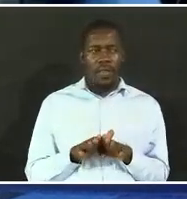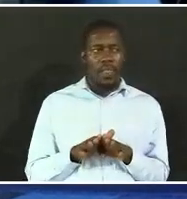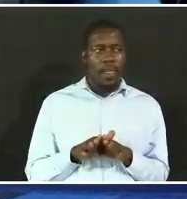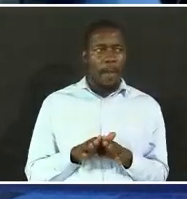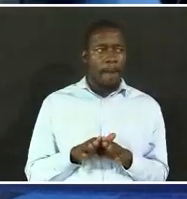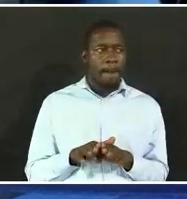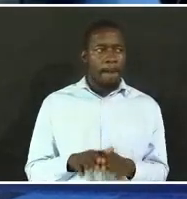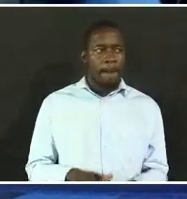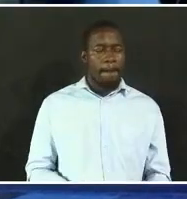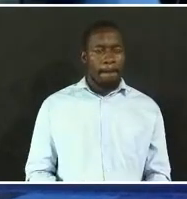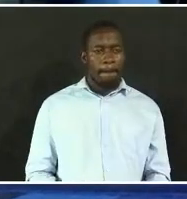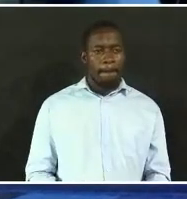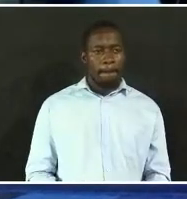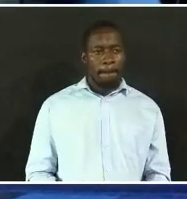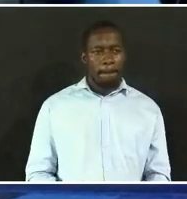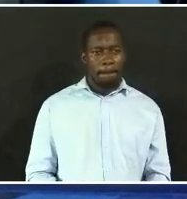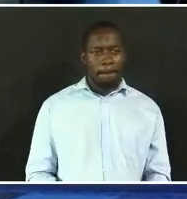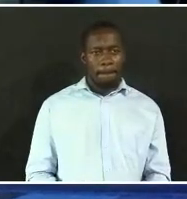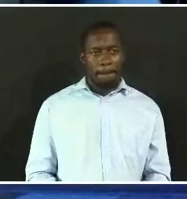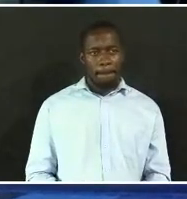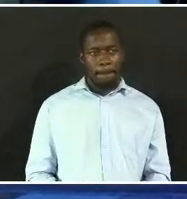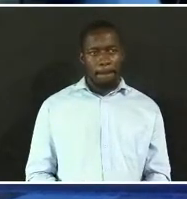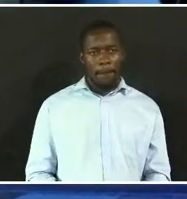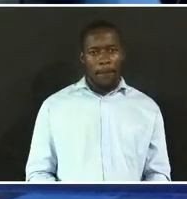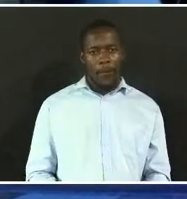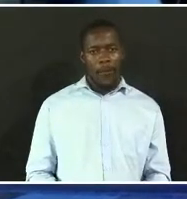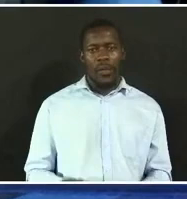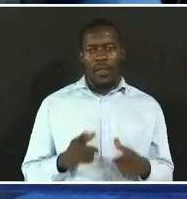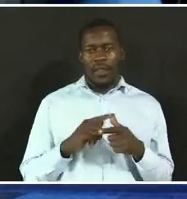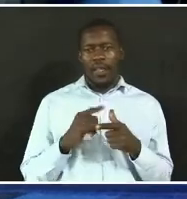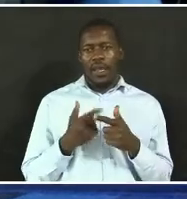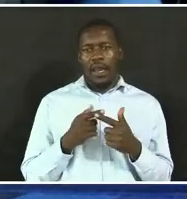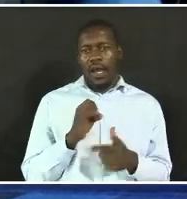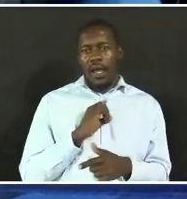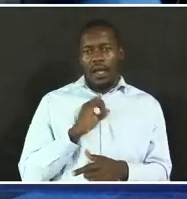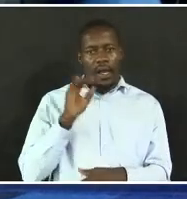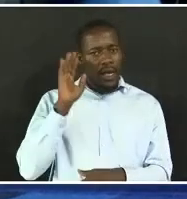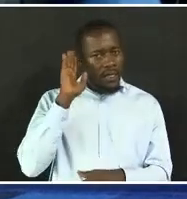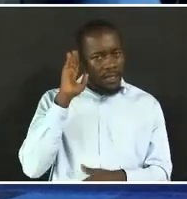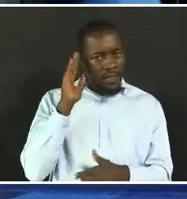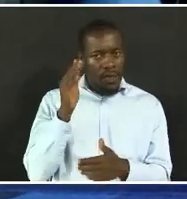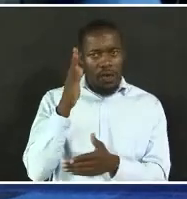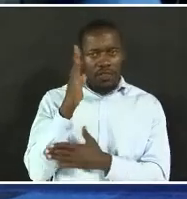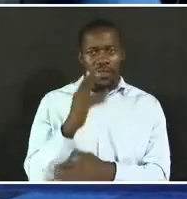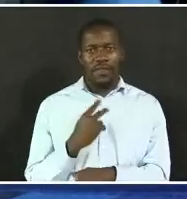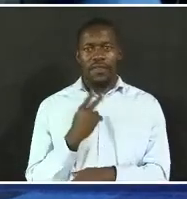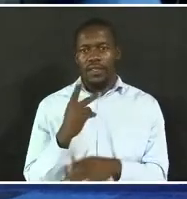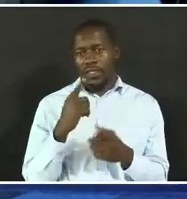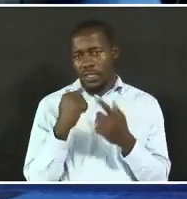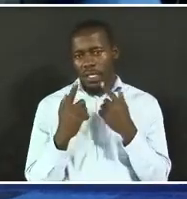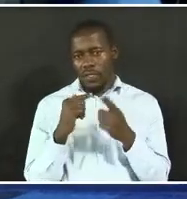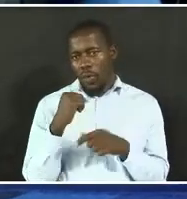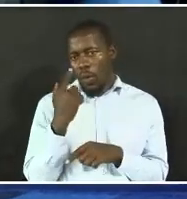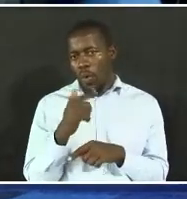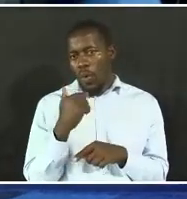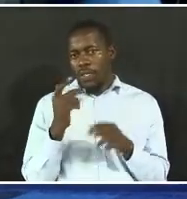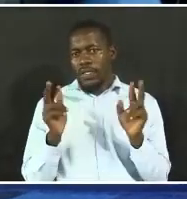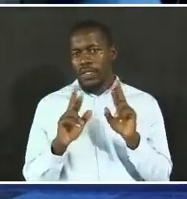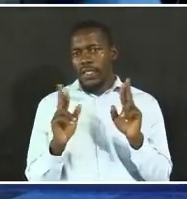the touch, yeah, then it says, "Also I heard the voice of the Lord saying, whom shall I